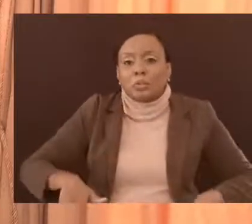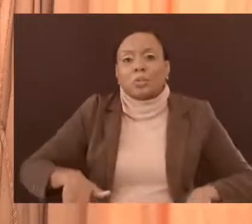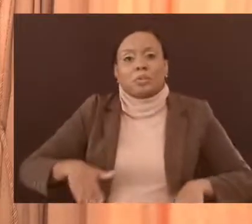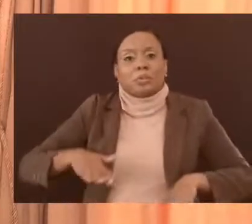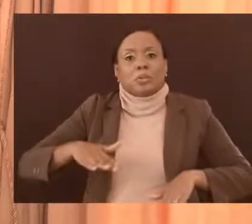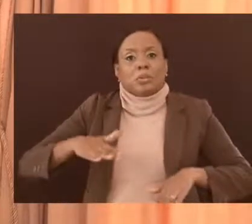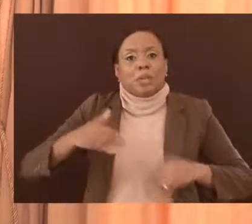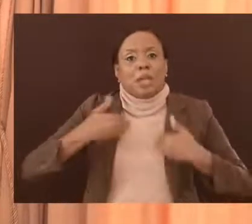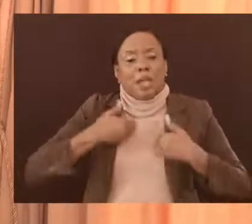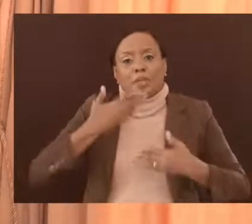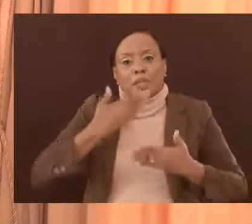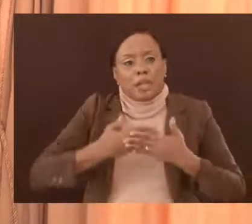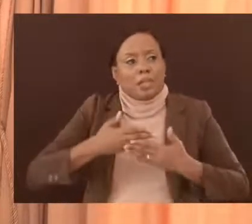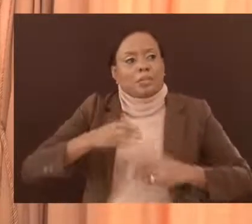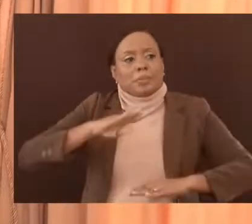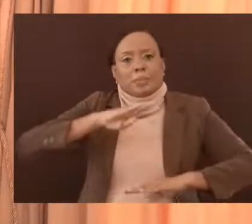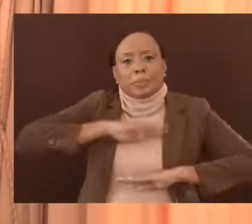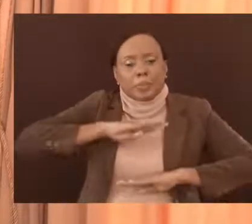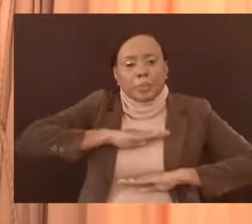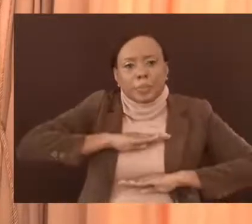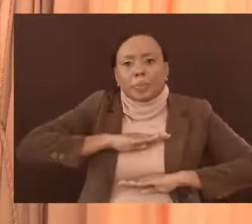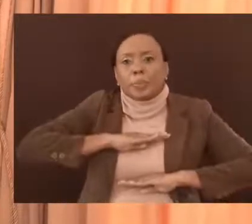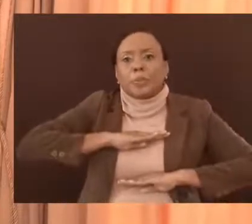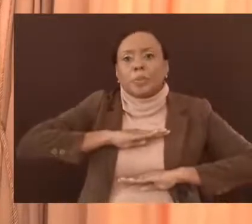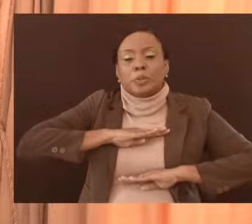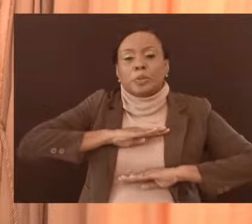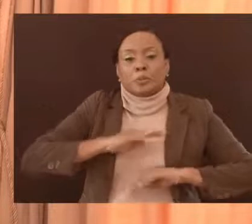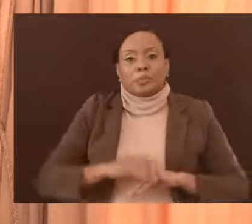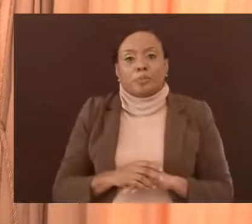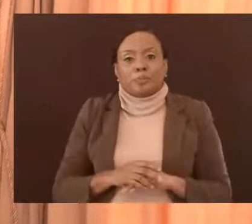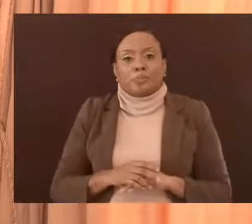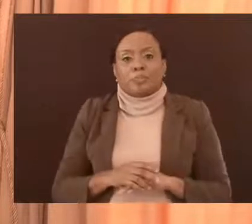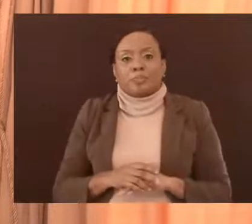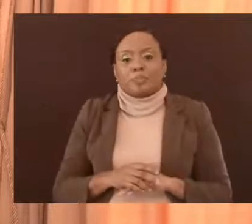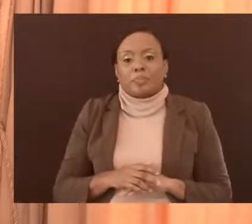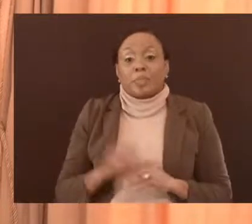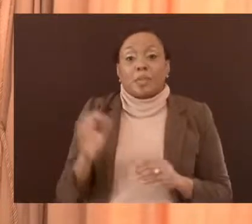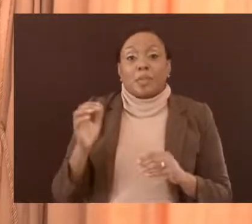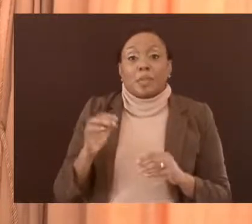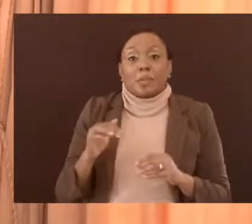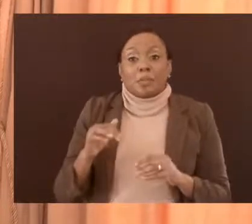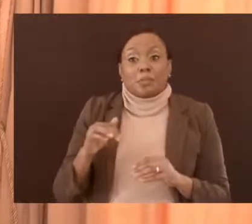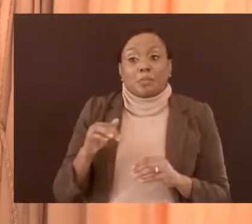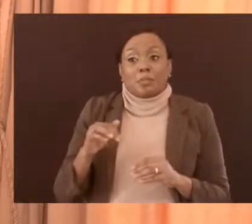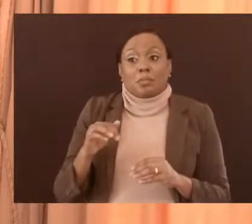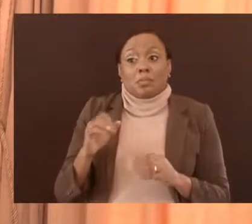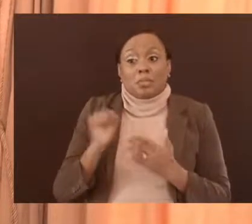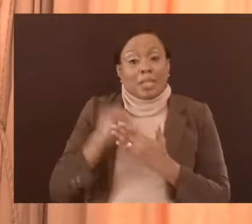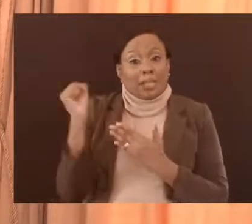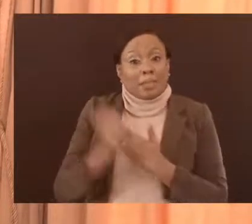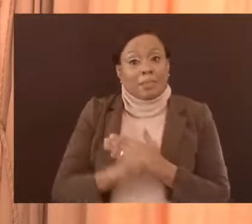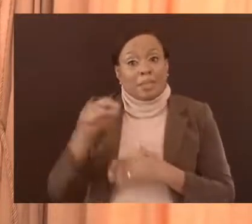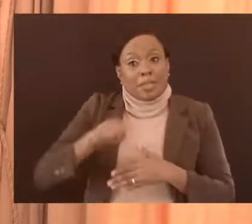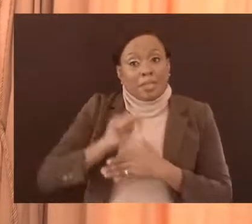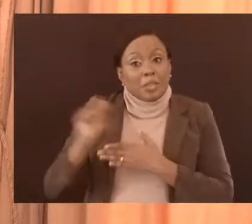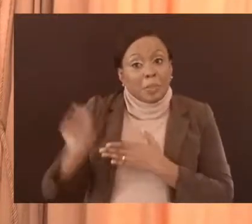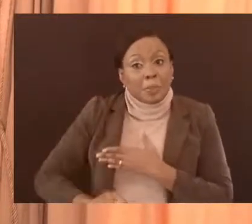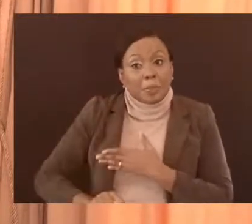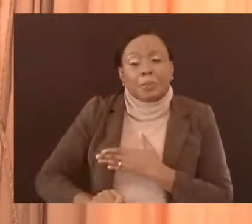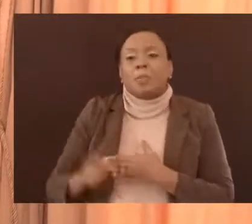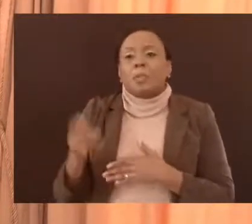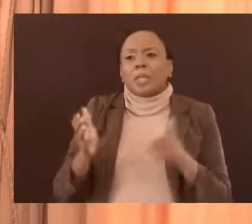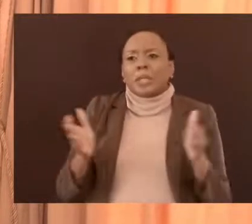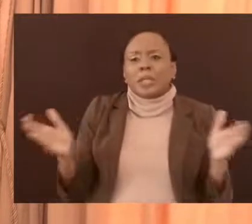met. With that, when we begin the term this September, we encourage all